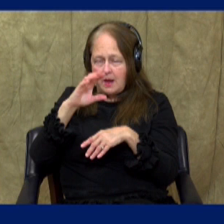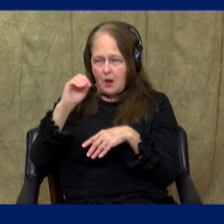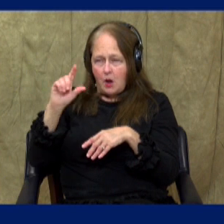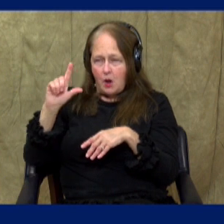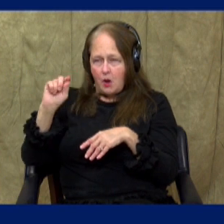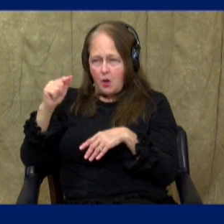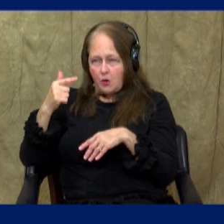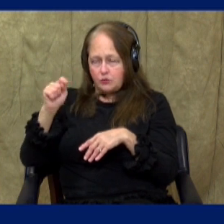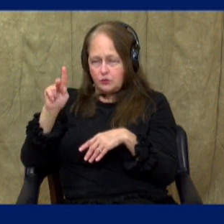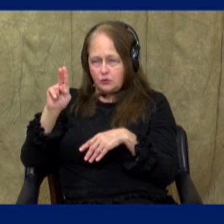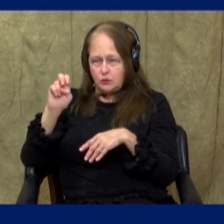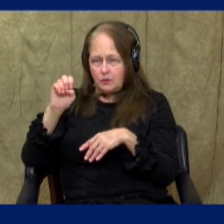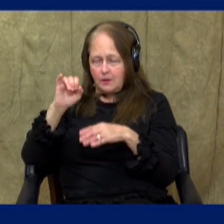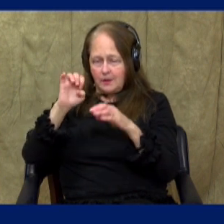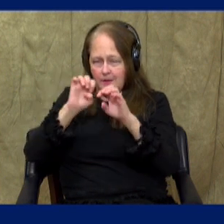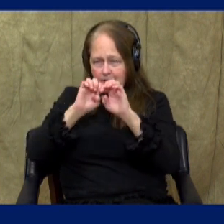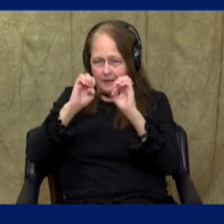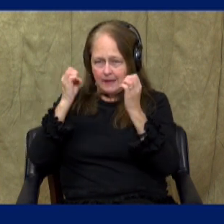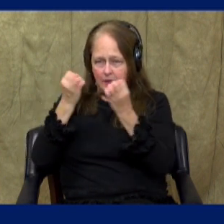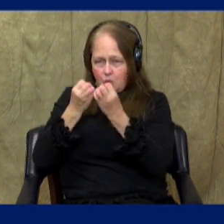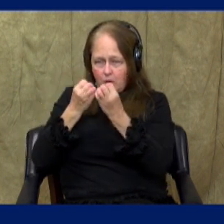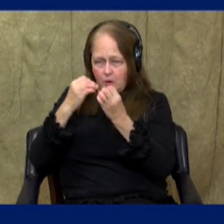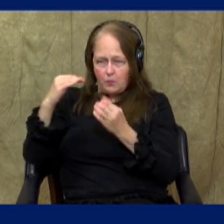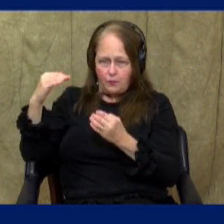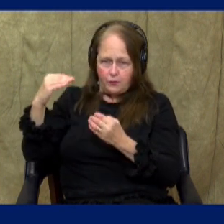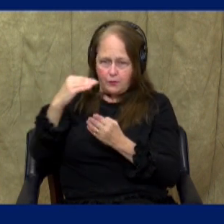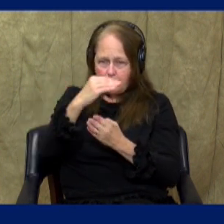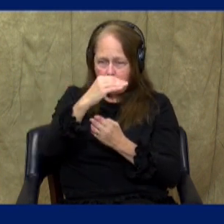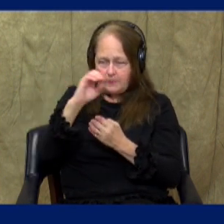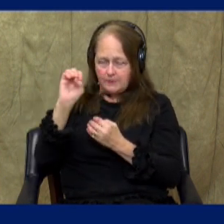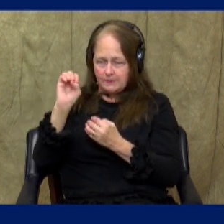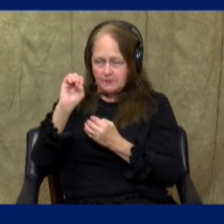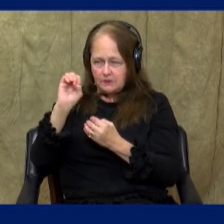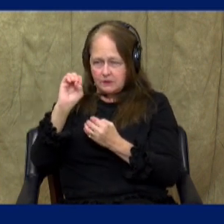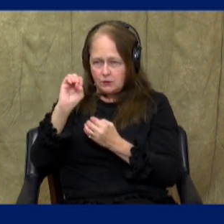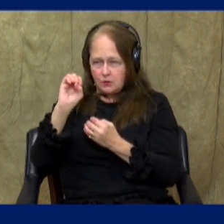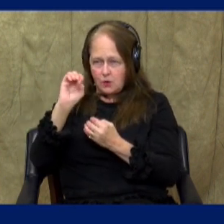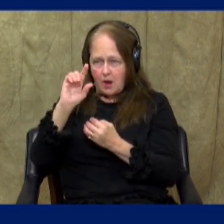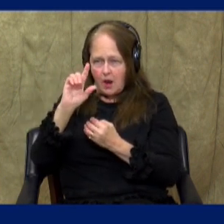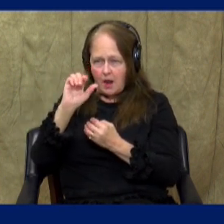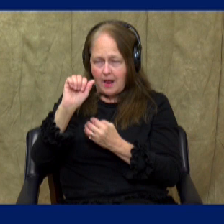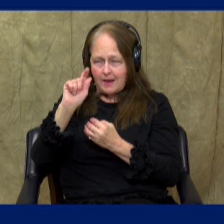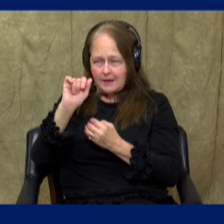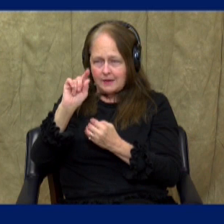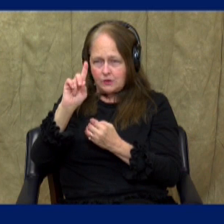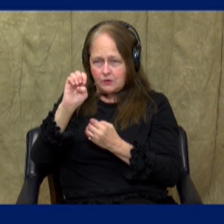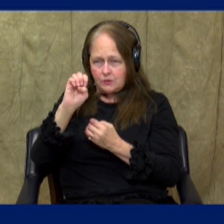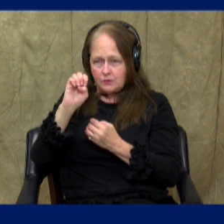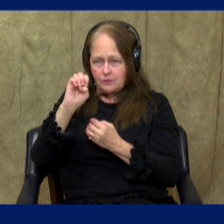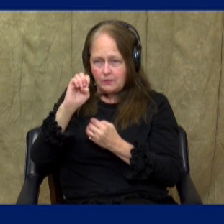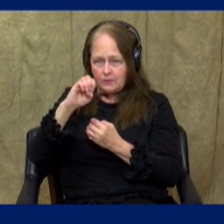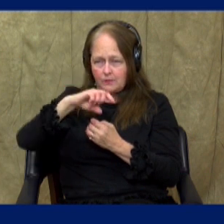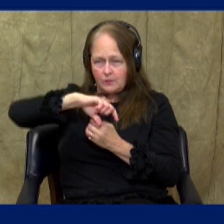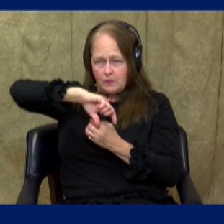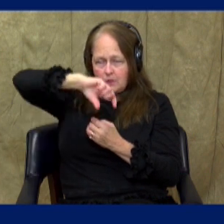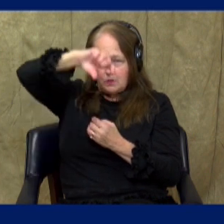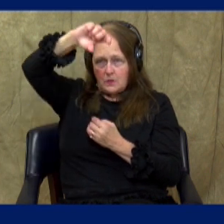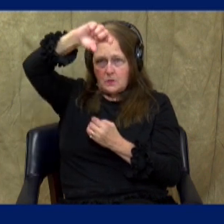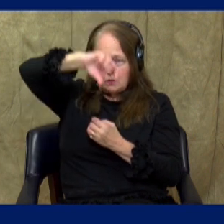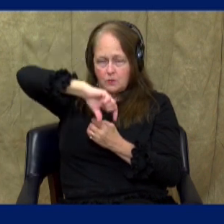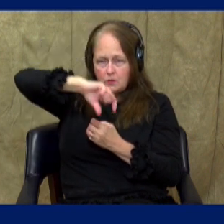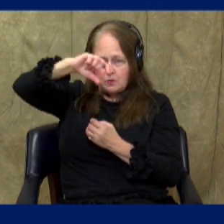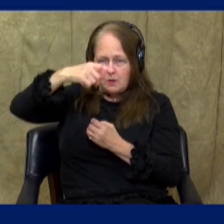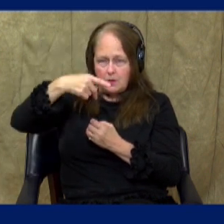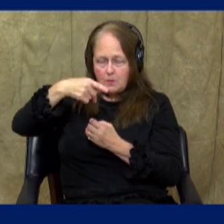the equator running right through it. Okay, this is our 0 degrees line of latitude. And also the prime meridian runs through the